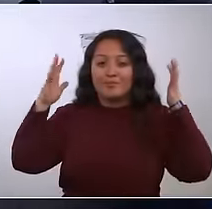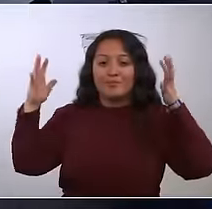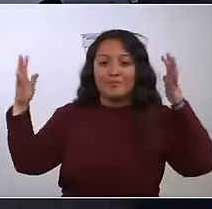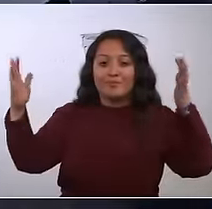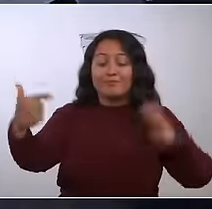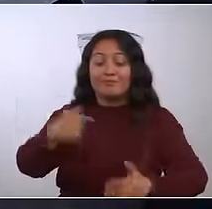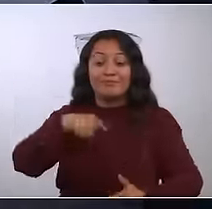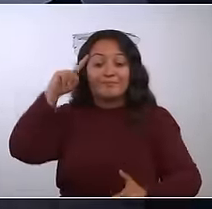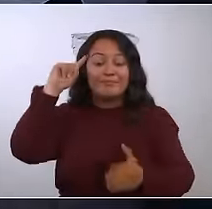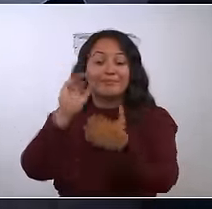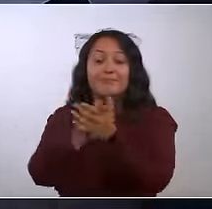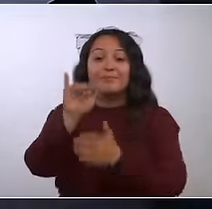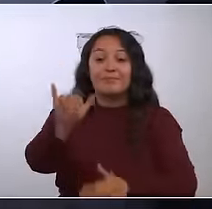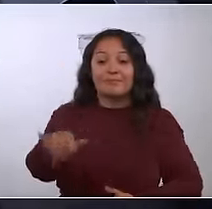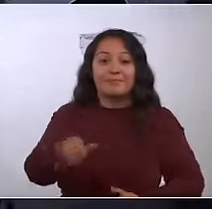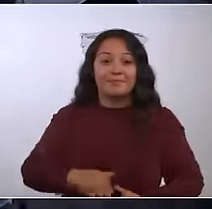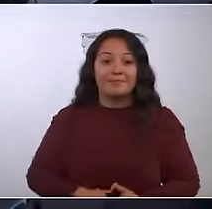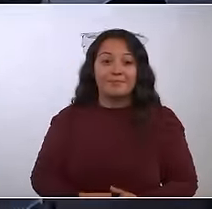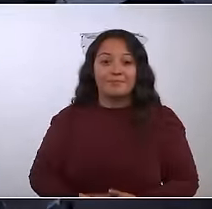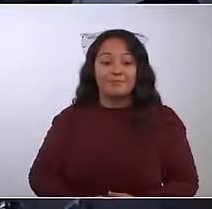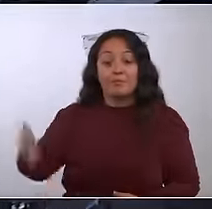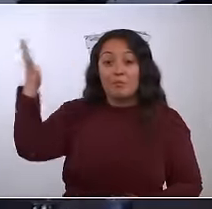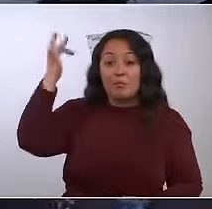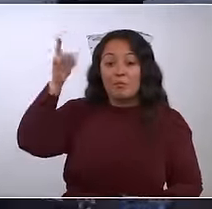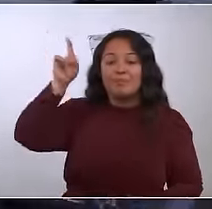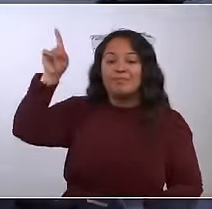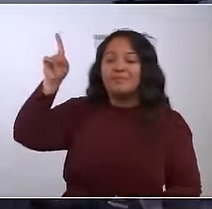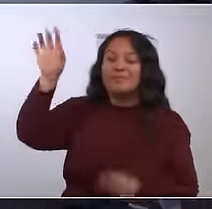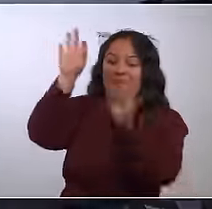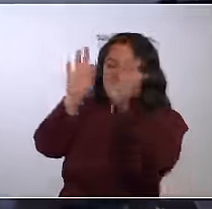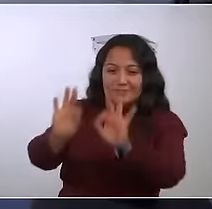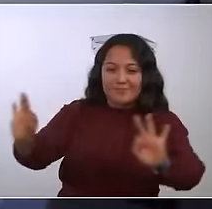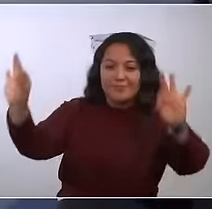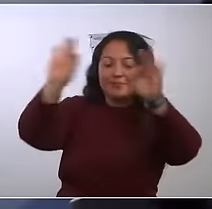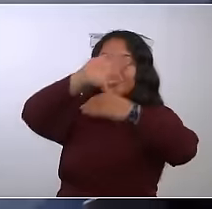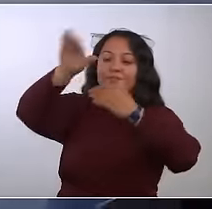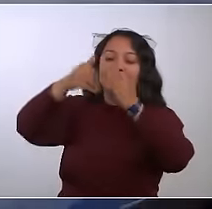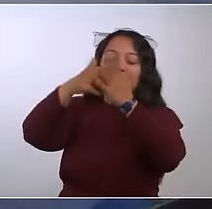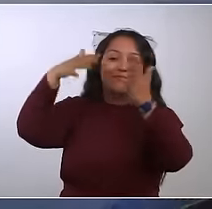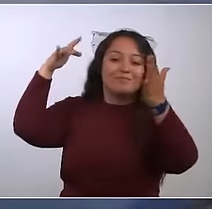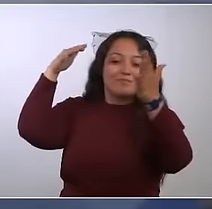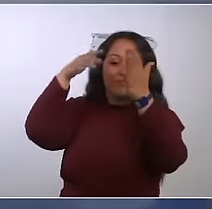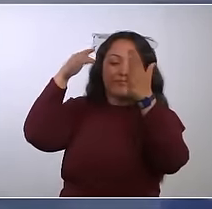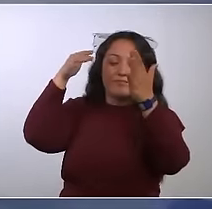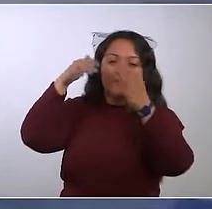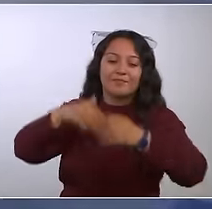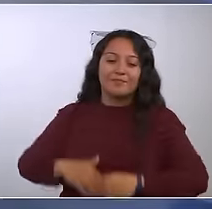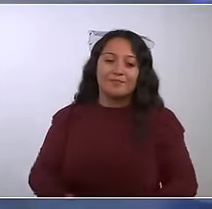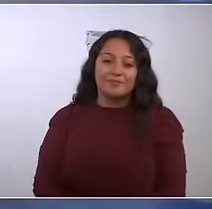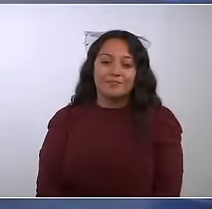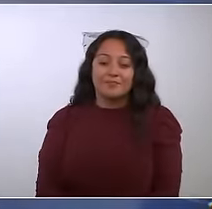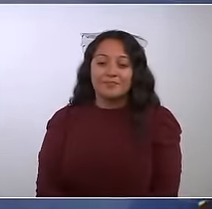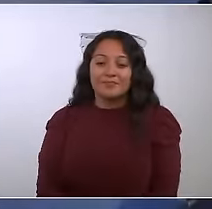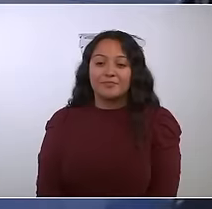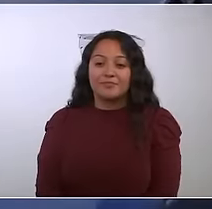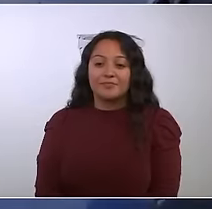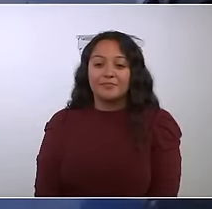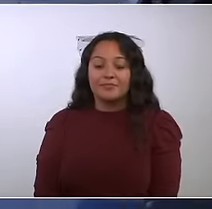Yo lo creo. I believe it. Porque él merece la gloria. Because he deserves the glory.